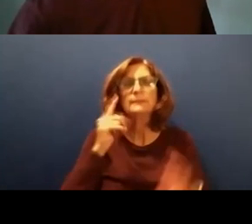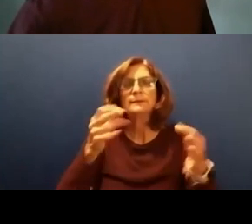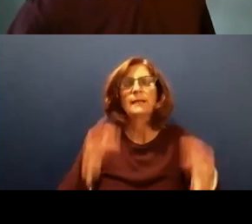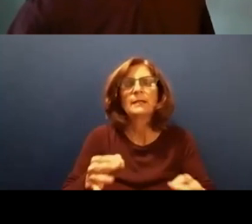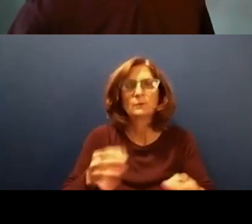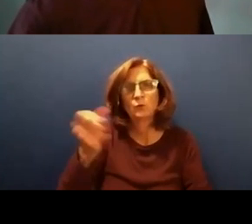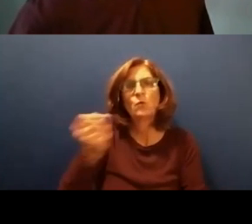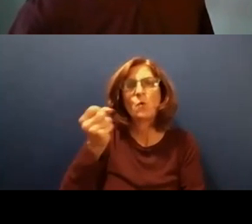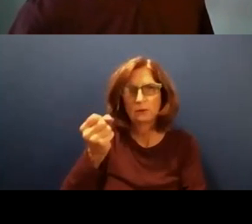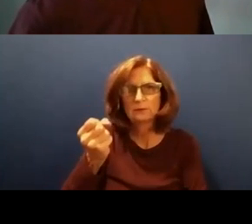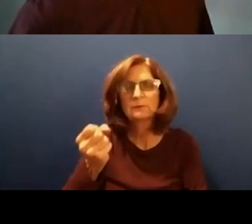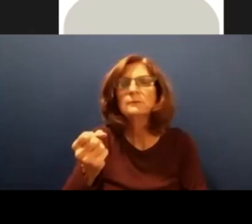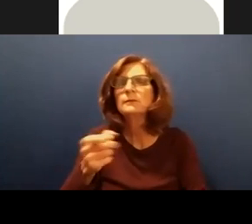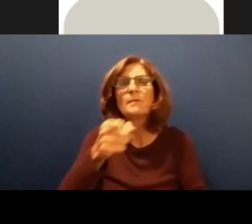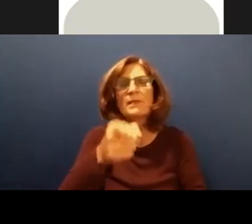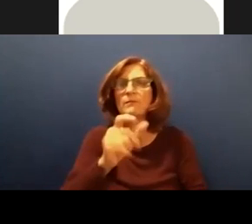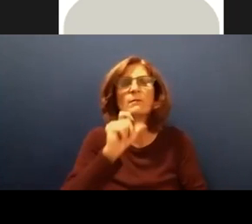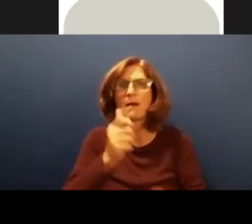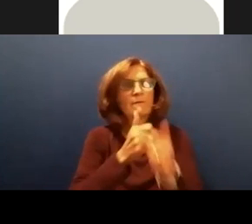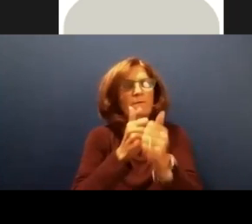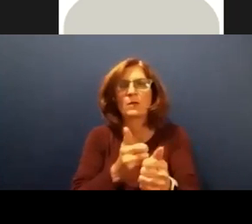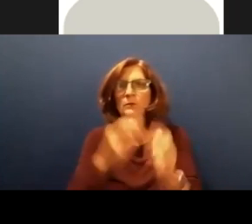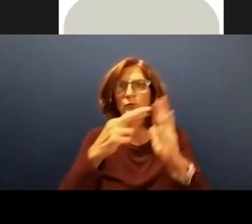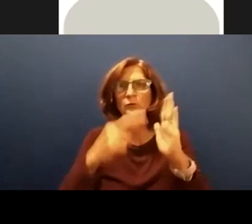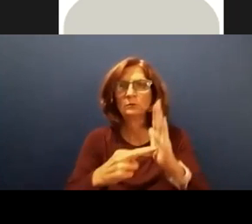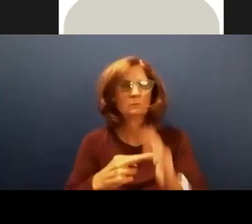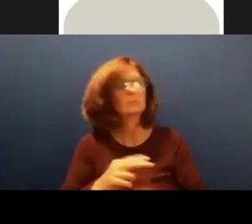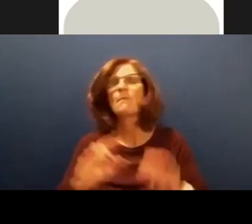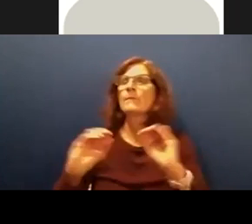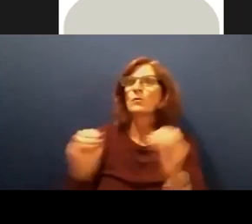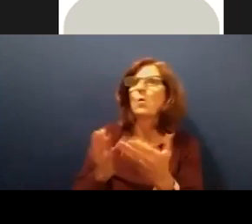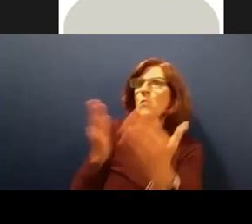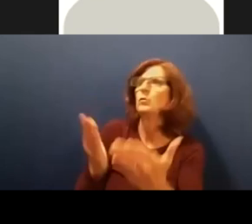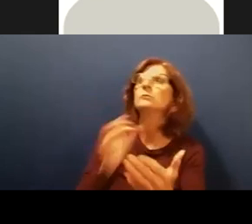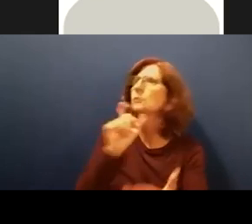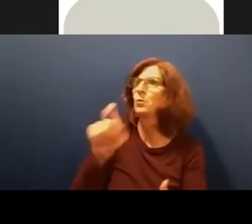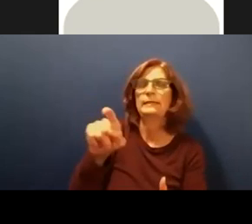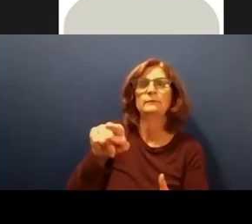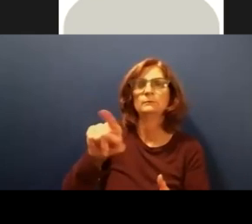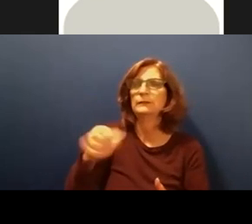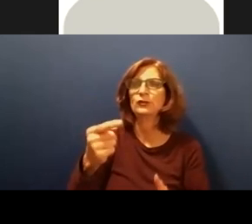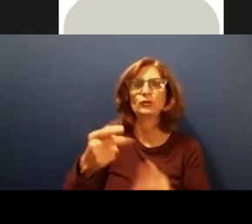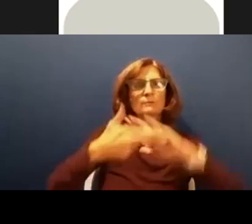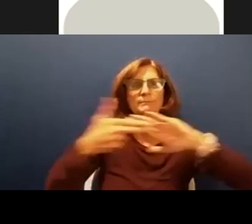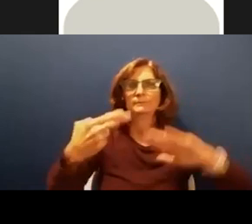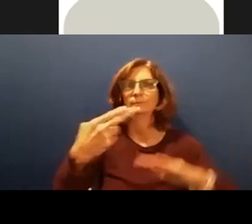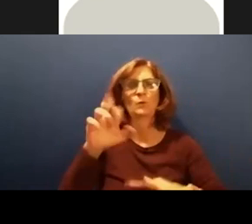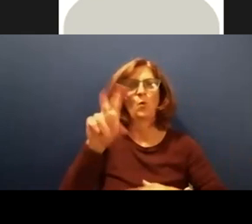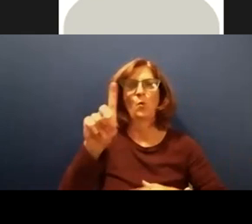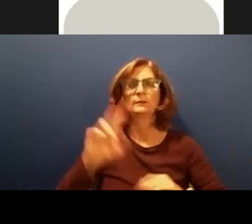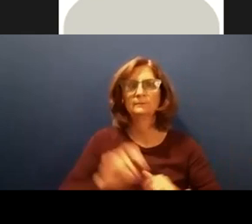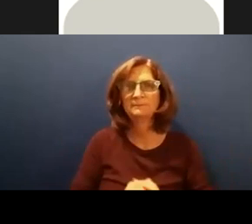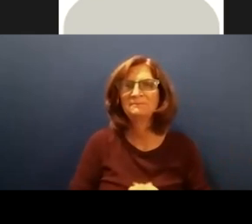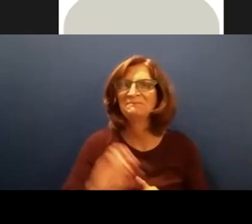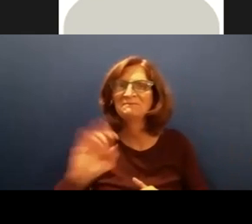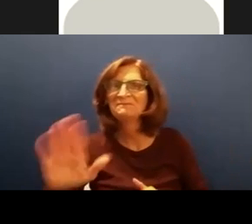MWBE compliant yet. So we'll come back to that. No motion is necessary for that one. Yeah, thank you.